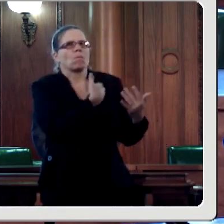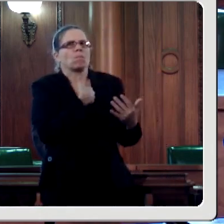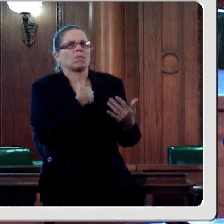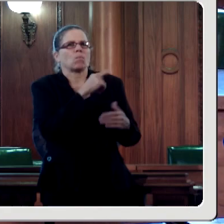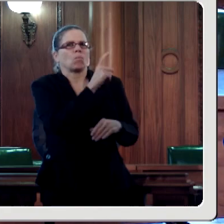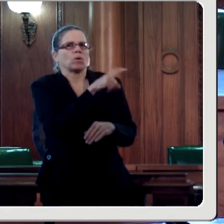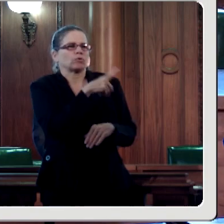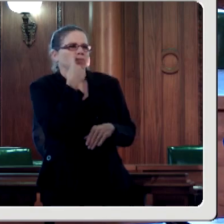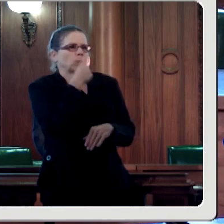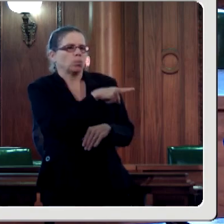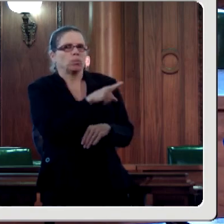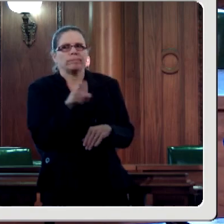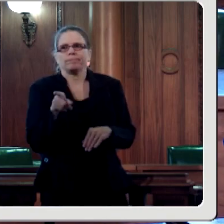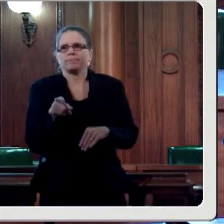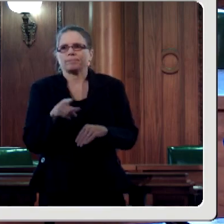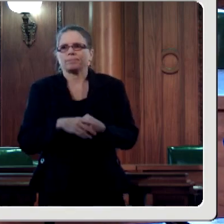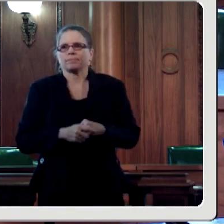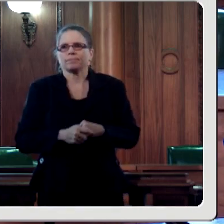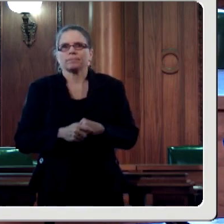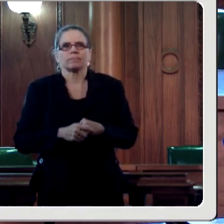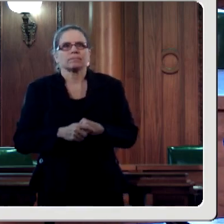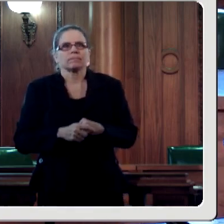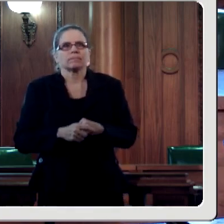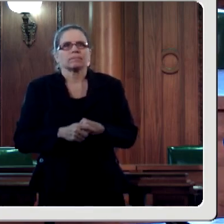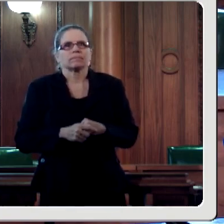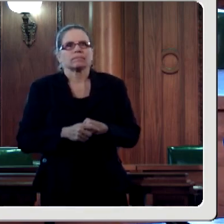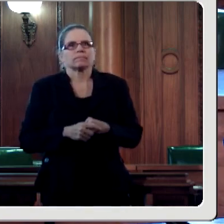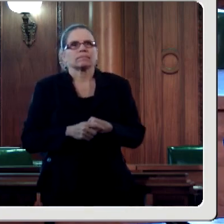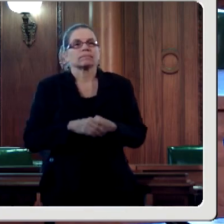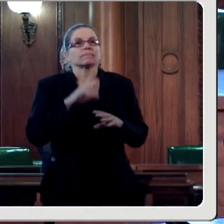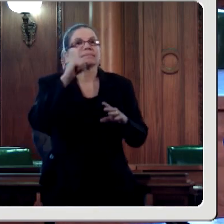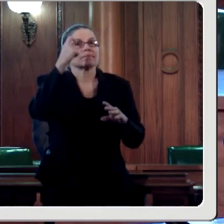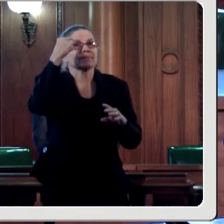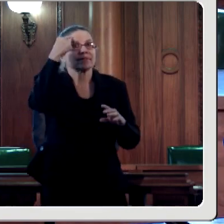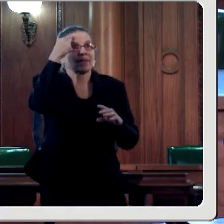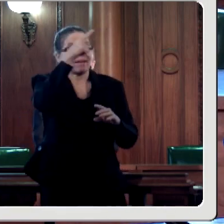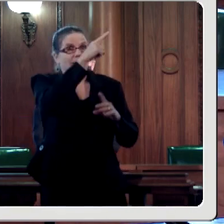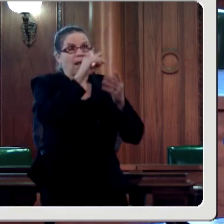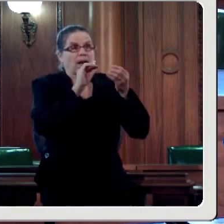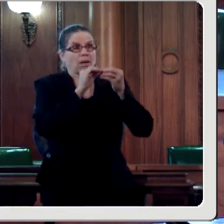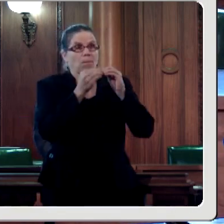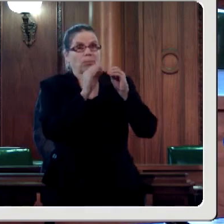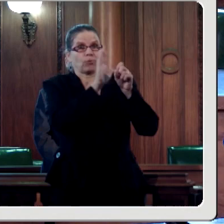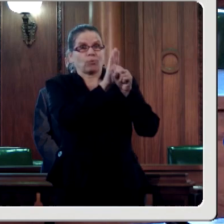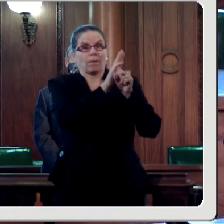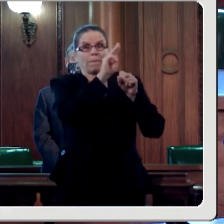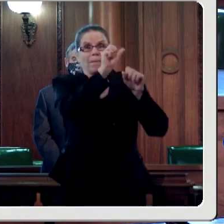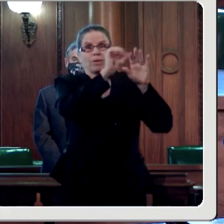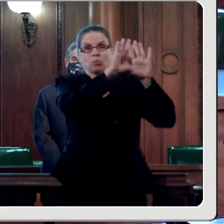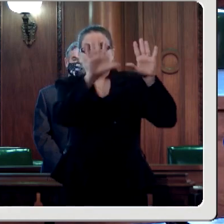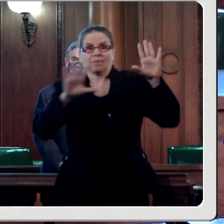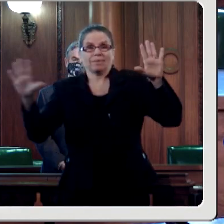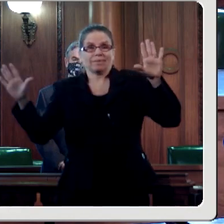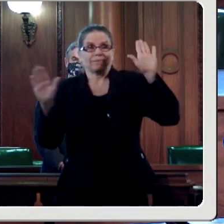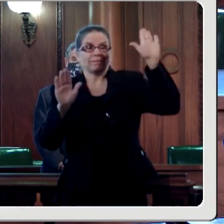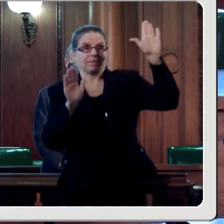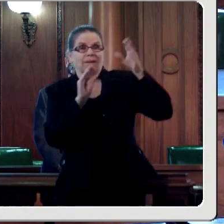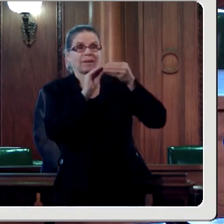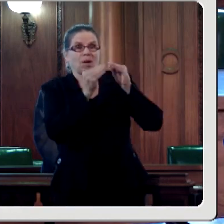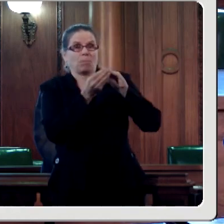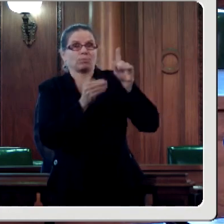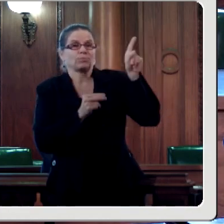to follow up on the state reported last week that they're seeing a similar demographic with